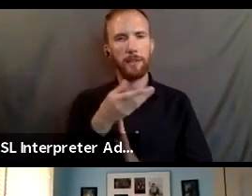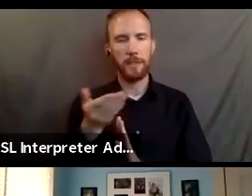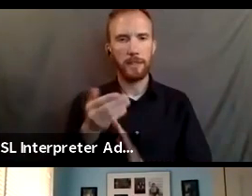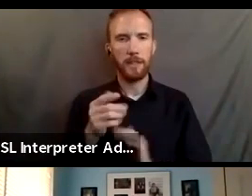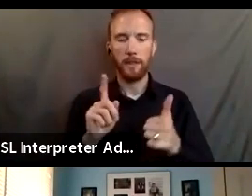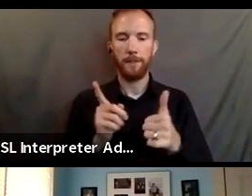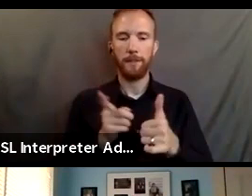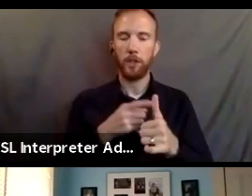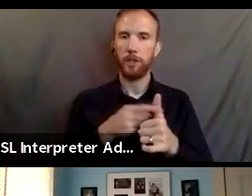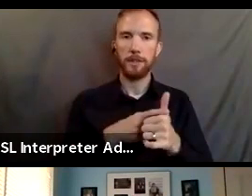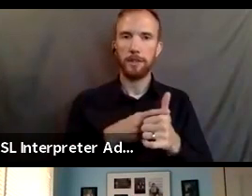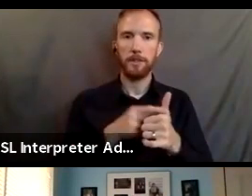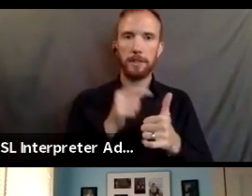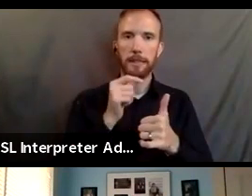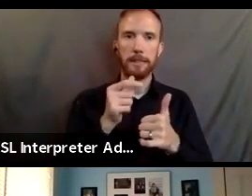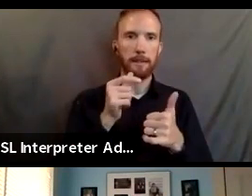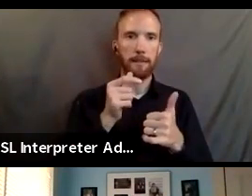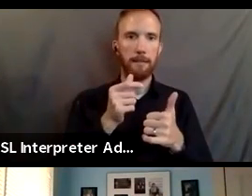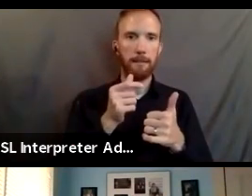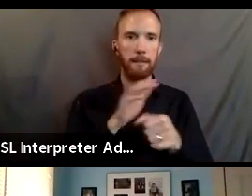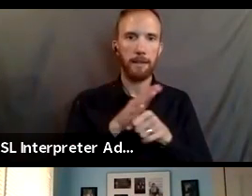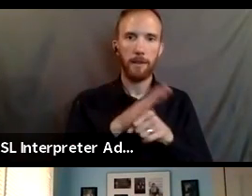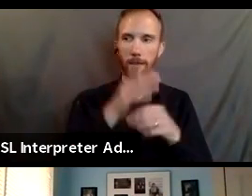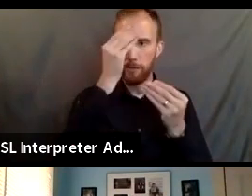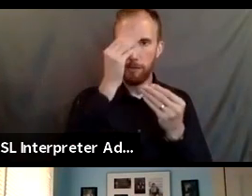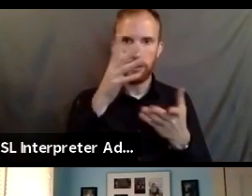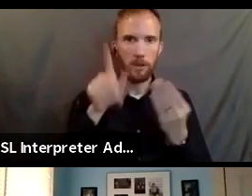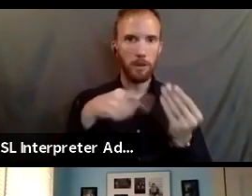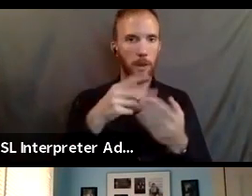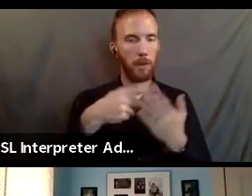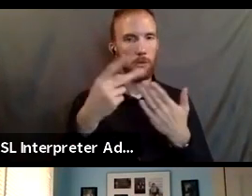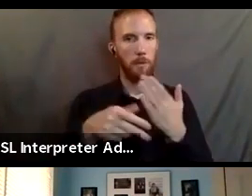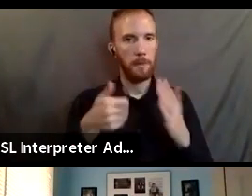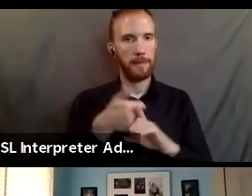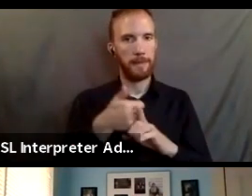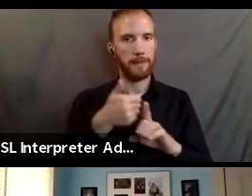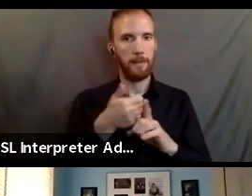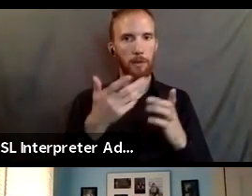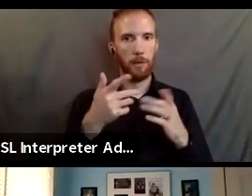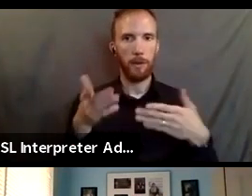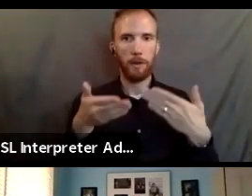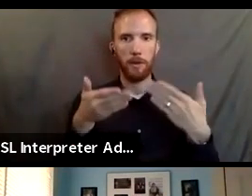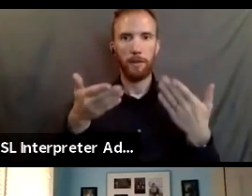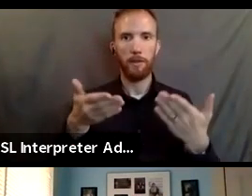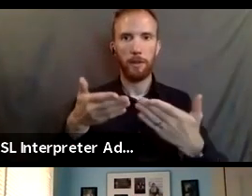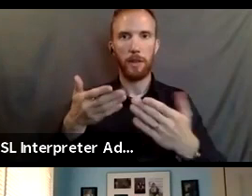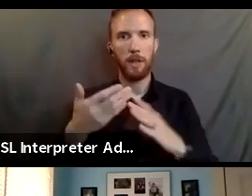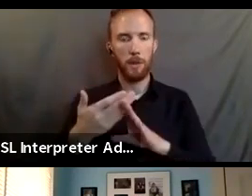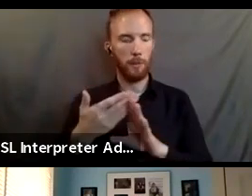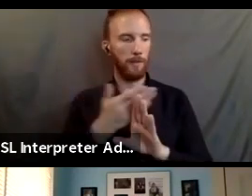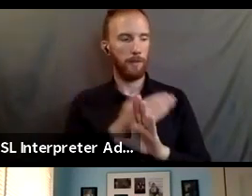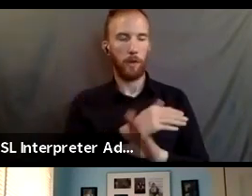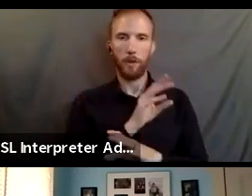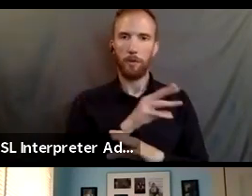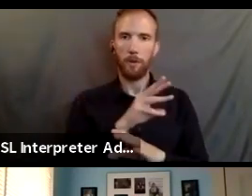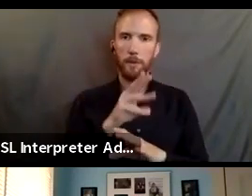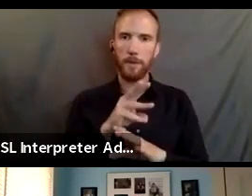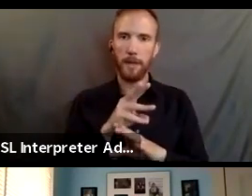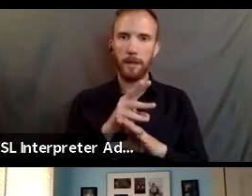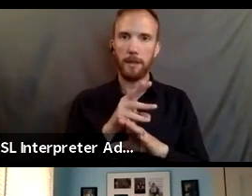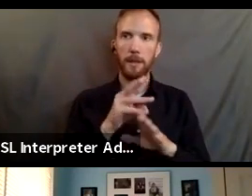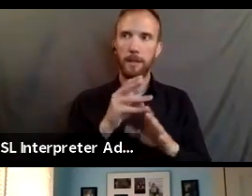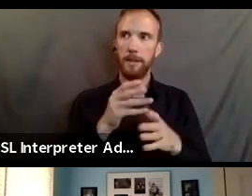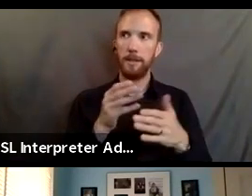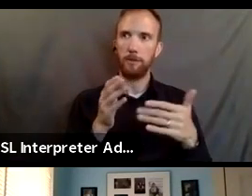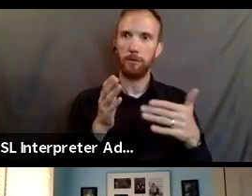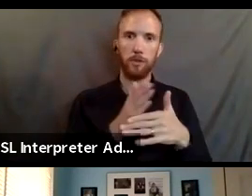education to families on the program cps offers the cps website as well as the go to tf website lacks easy to find information